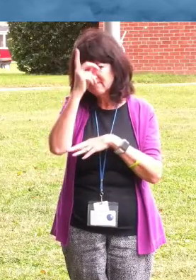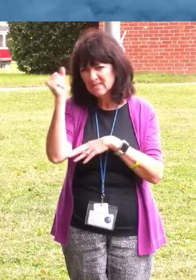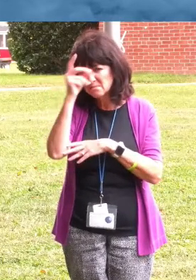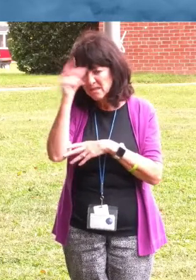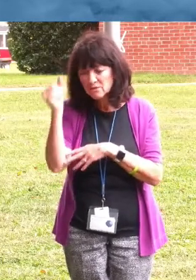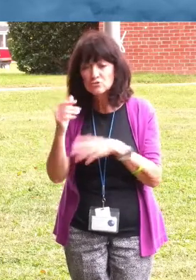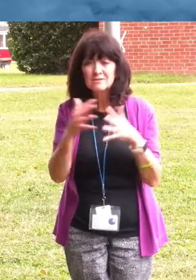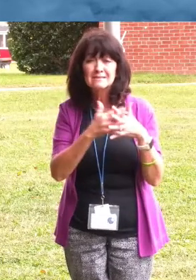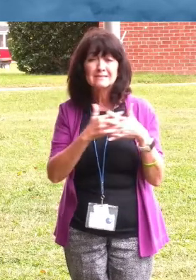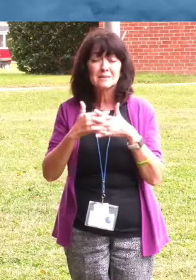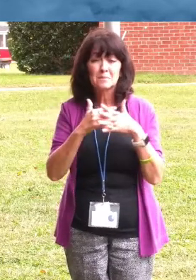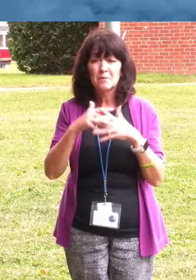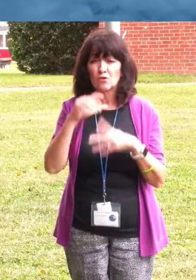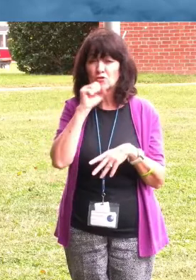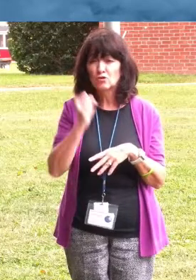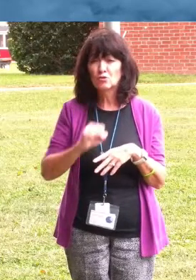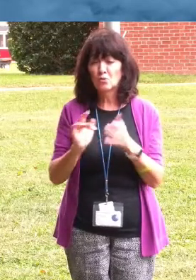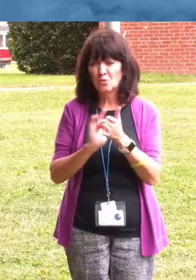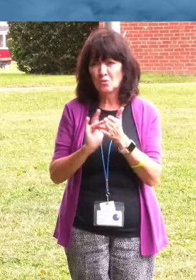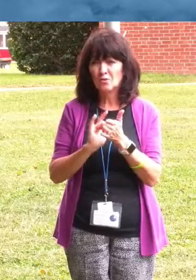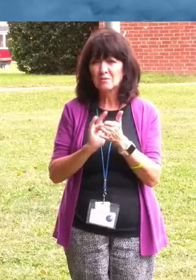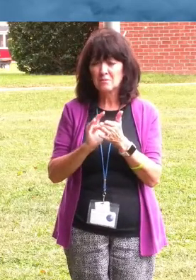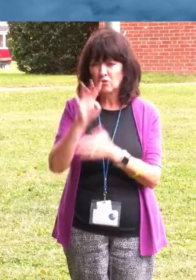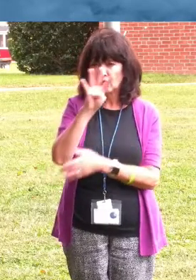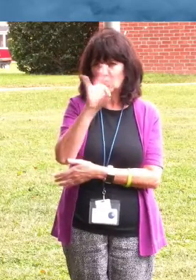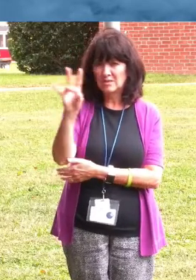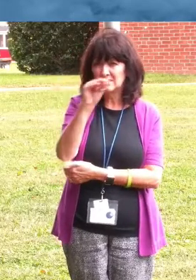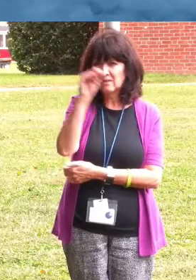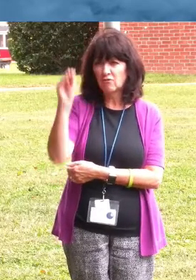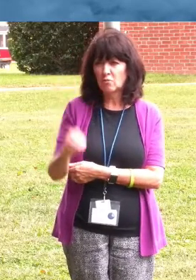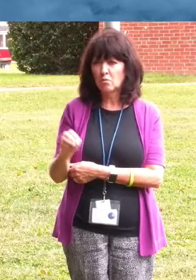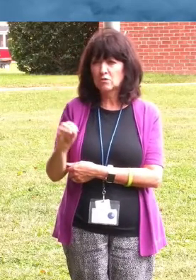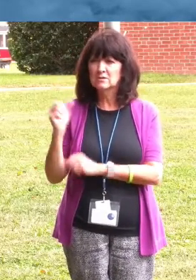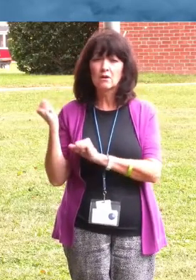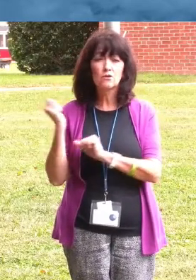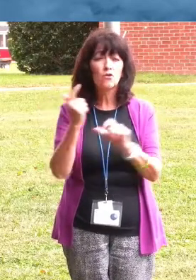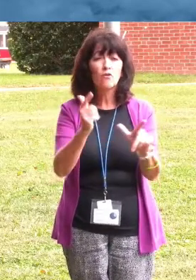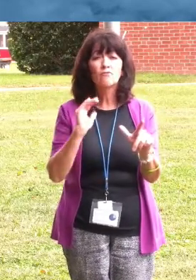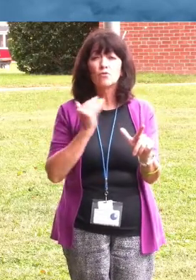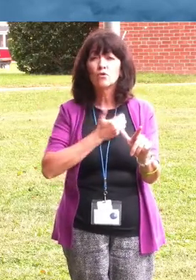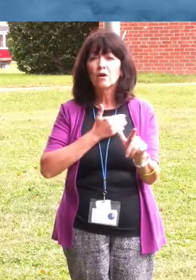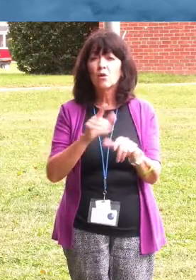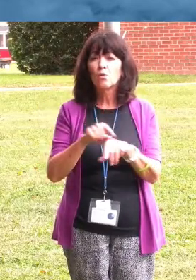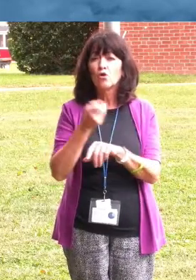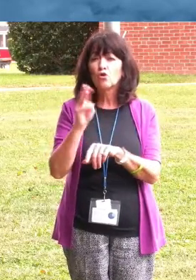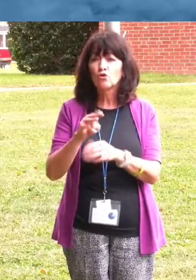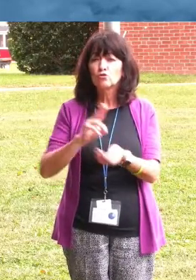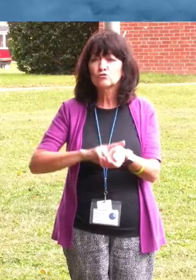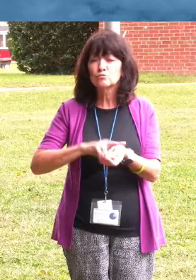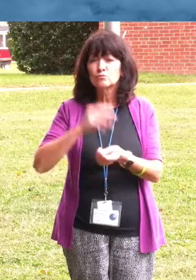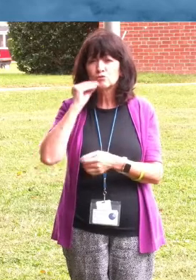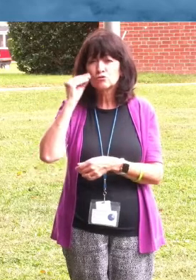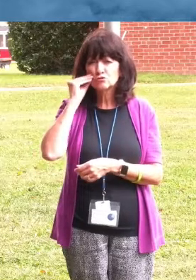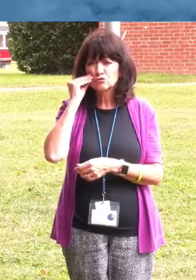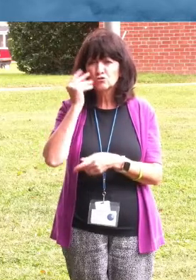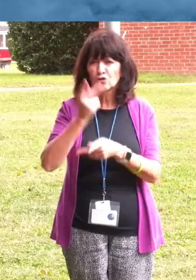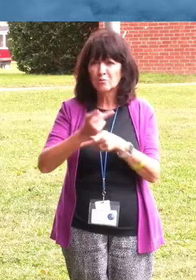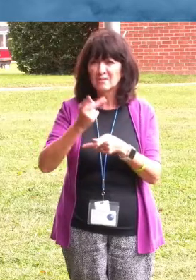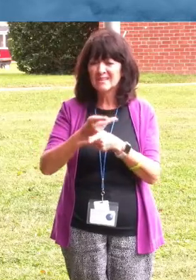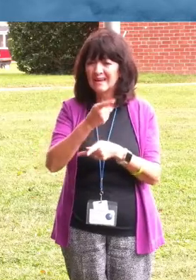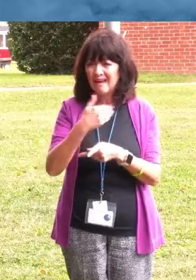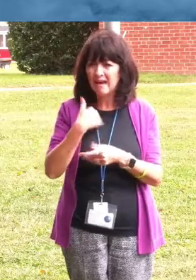Society tells us that around 47% of all of our long-term care clients have some form of brain